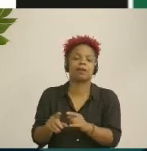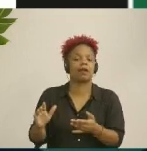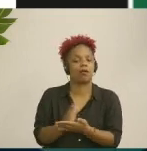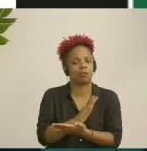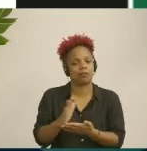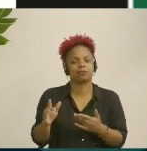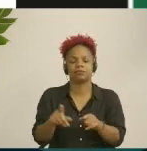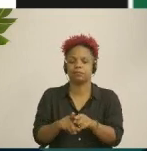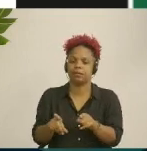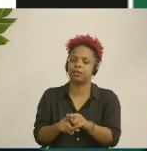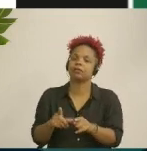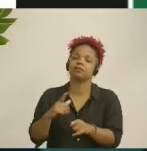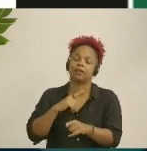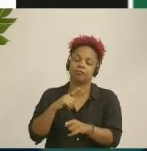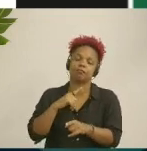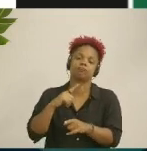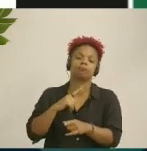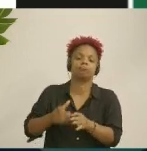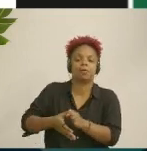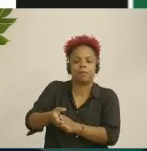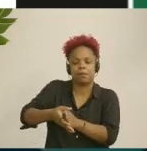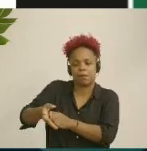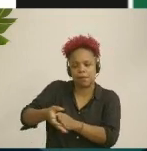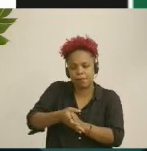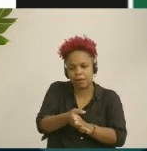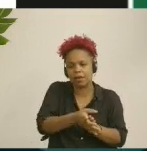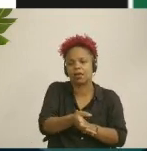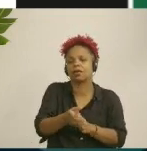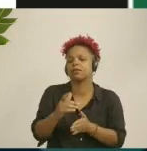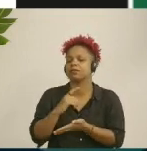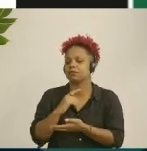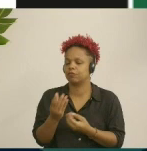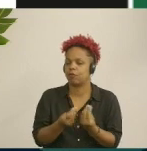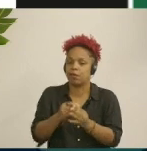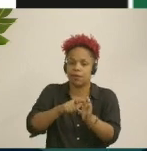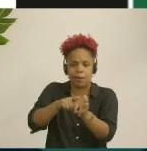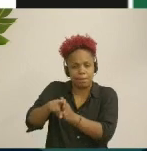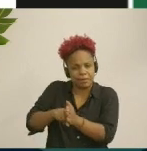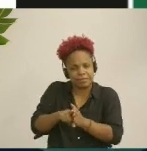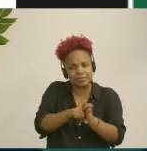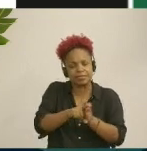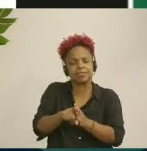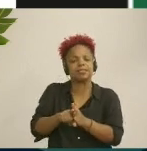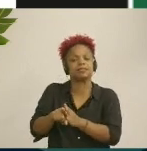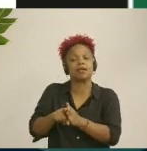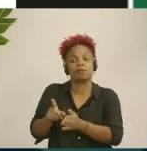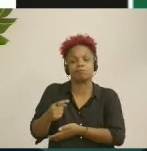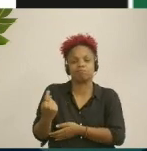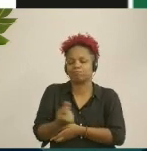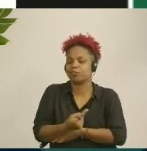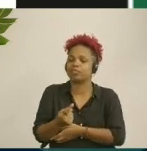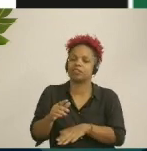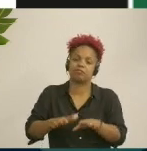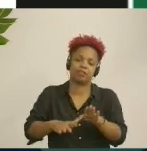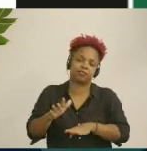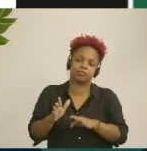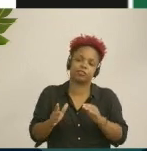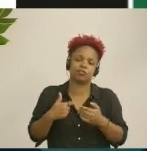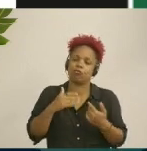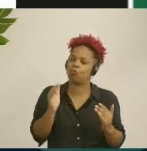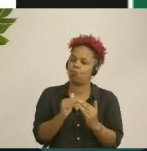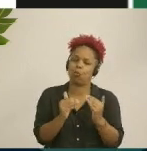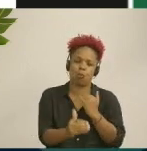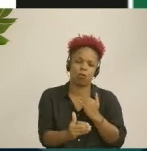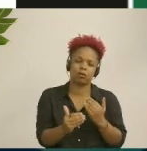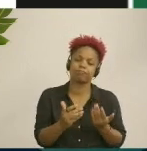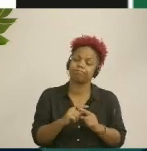but also people's lived experiences. And finally, we have many citizen and stakeholder engagement processes that don't provide